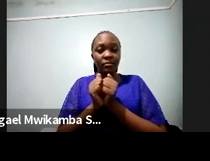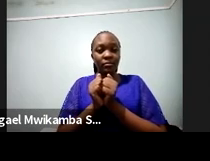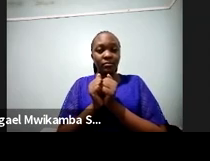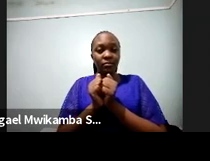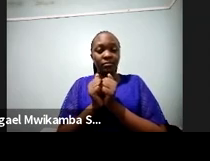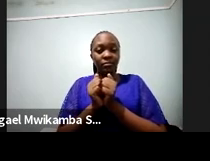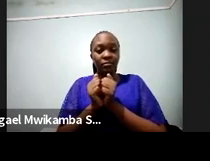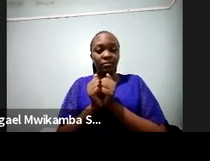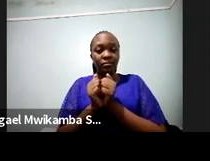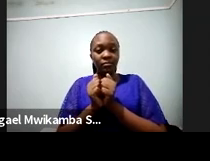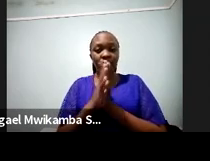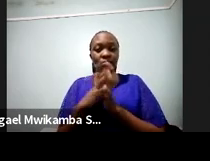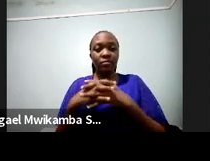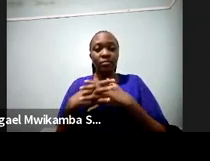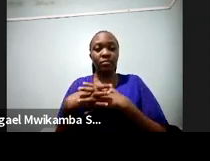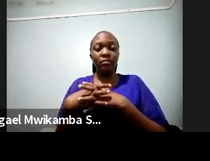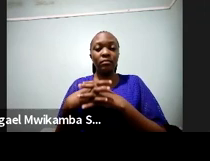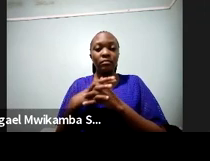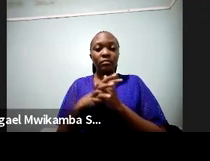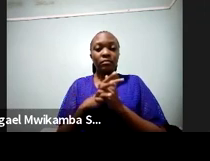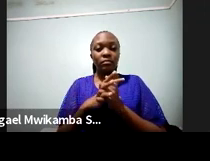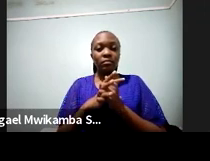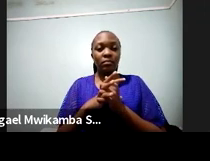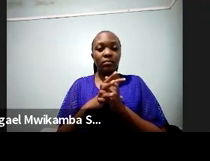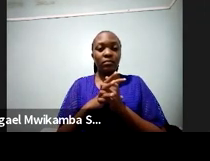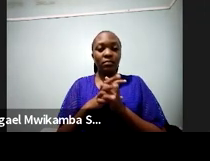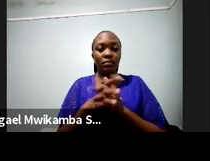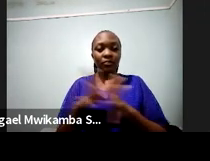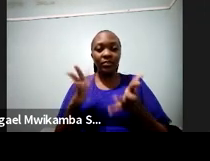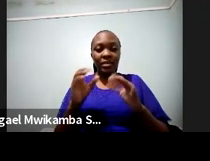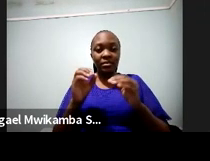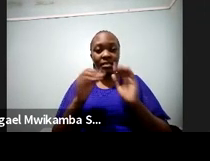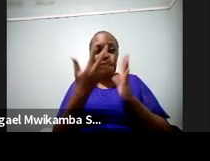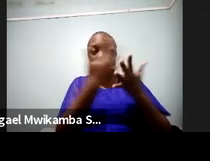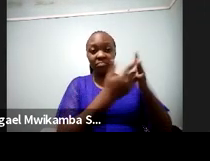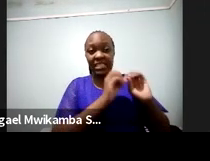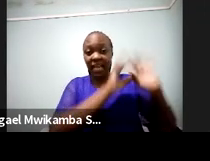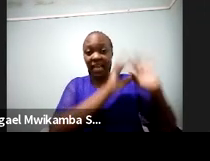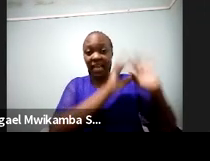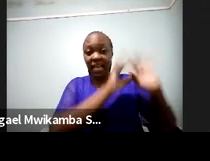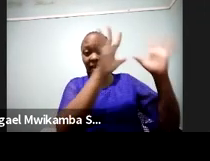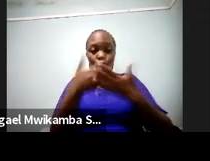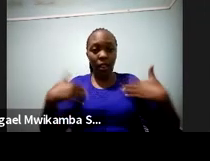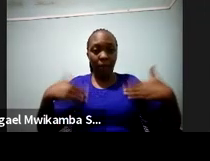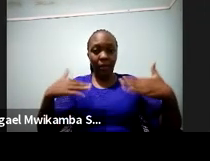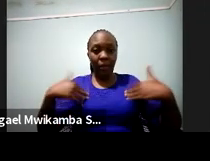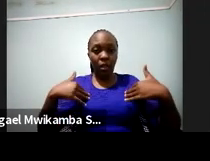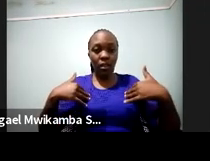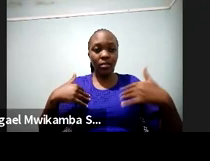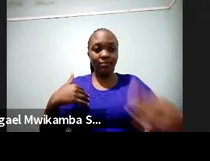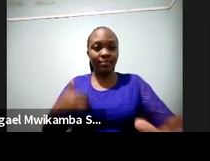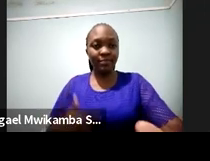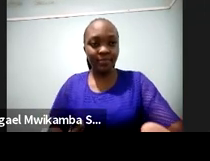Yes. Is the screen good enough to everyone? Abigail, please confirm.